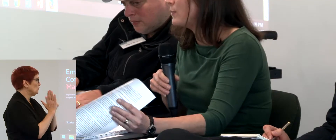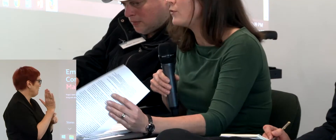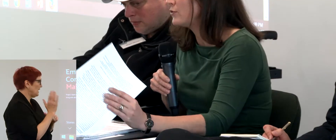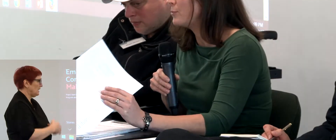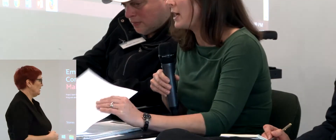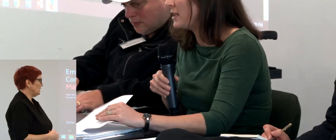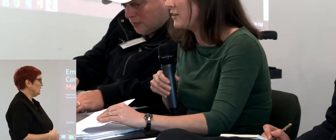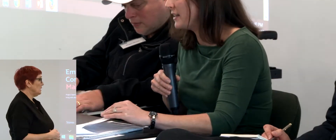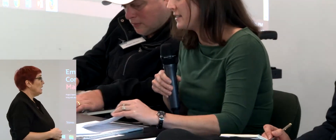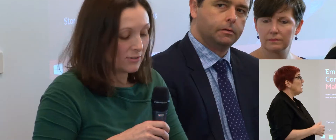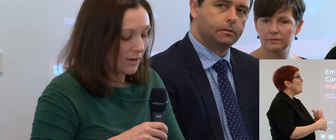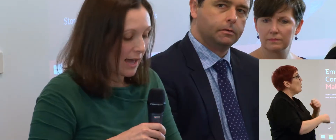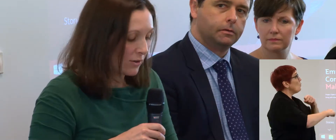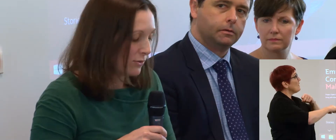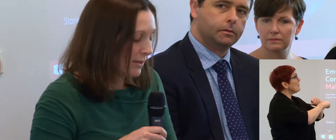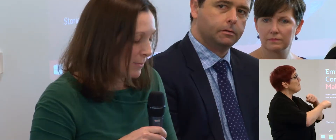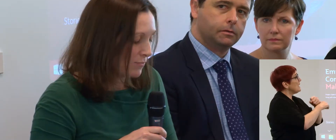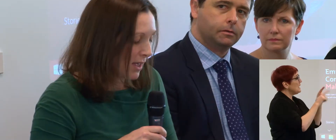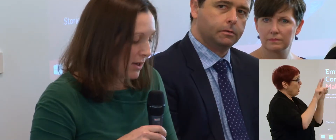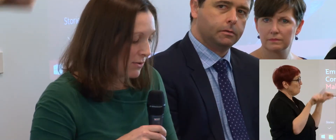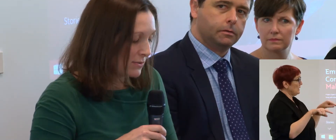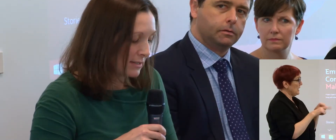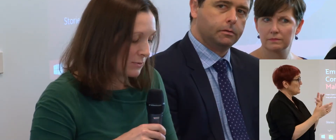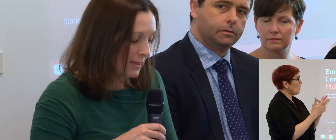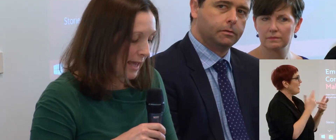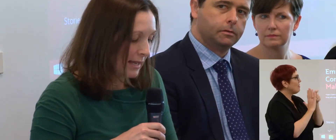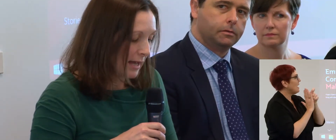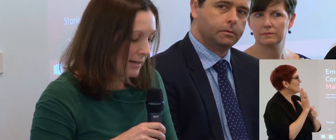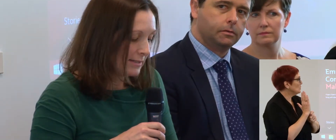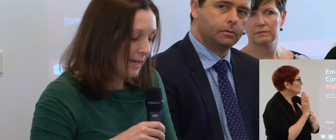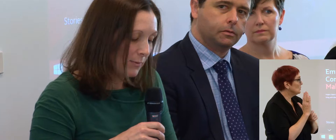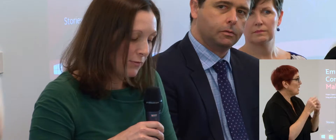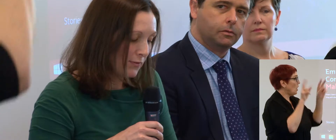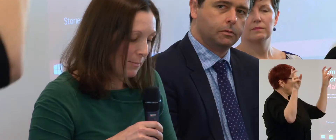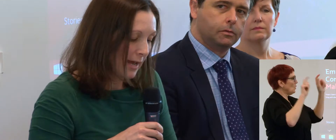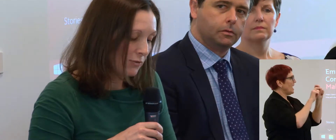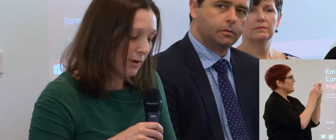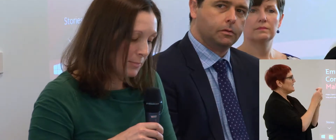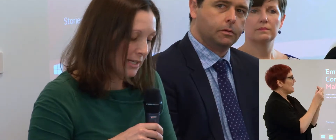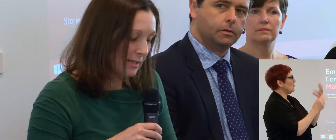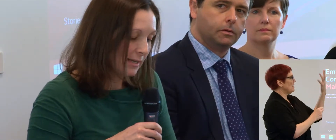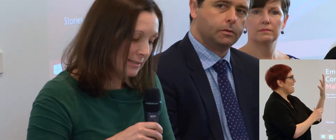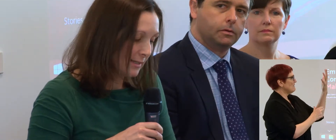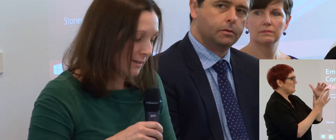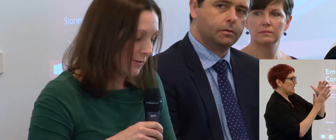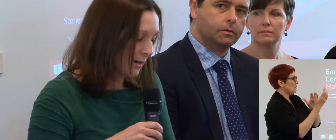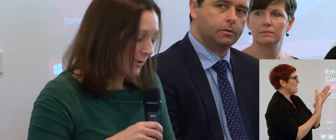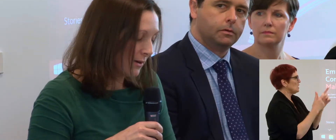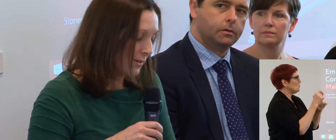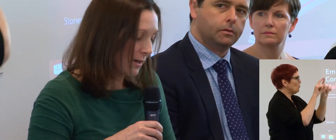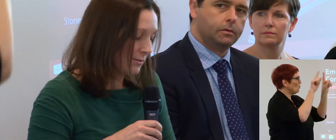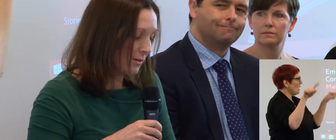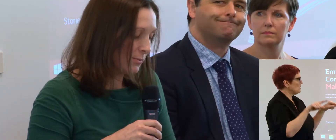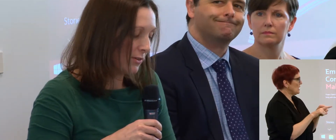Similarly, we've also put out media releases on articles such as with the headline, "Teen with 15-page rap sheet allegedly set fire